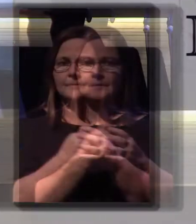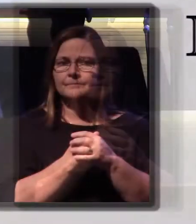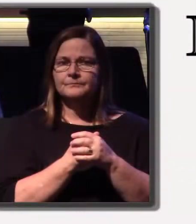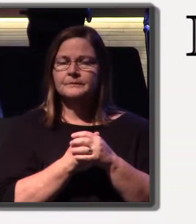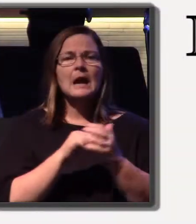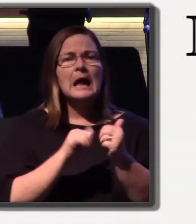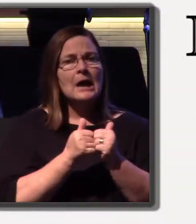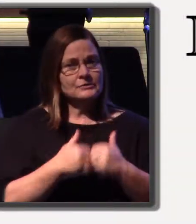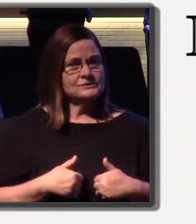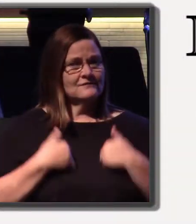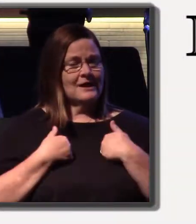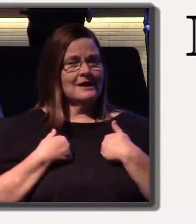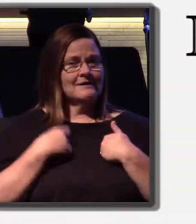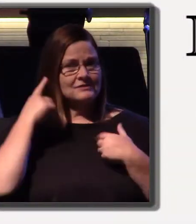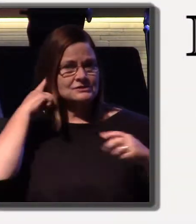Psalm 1,